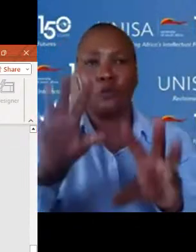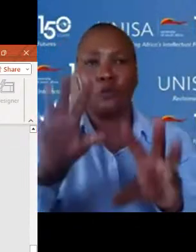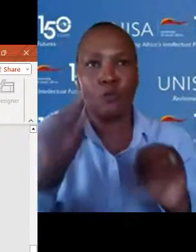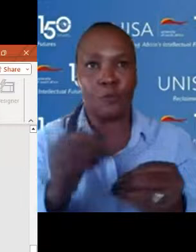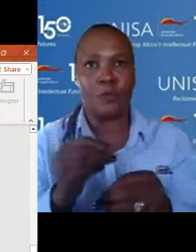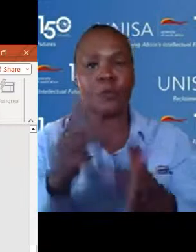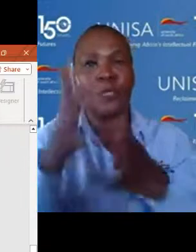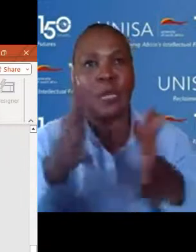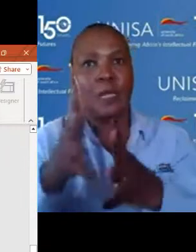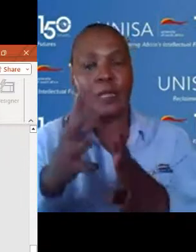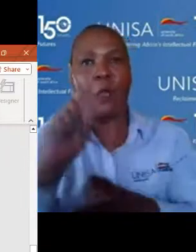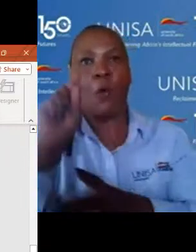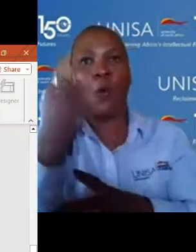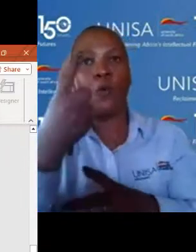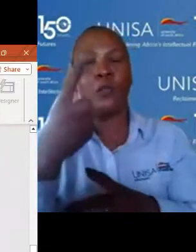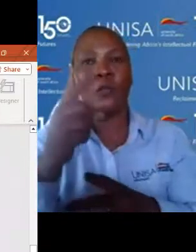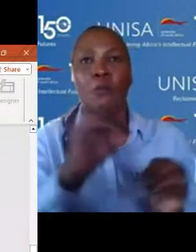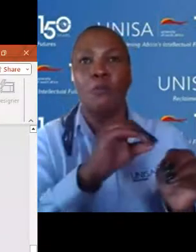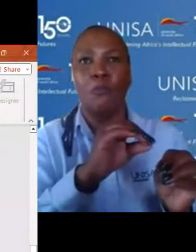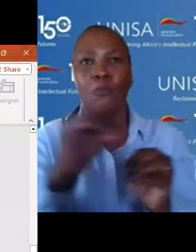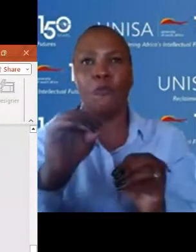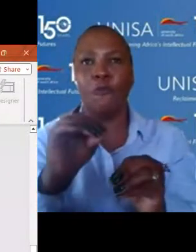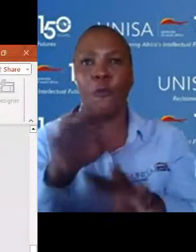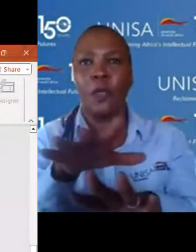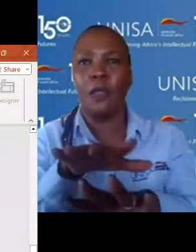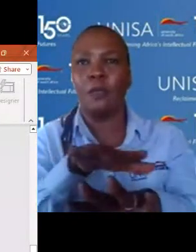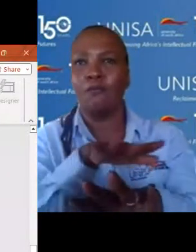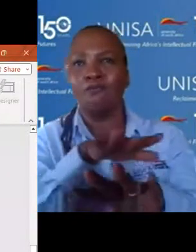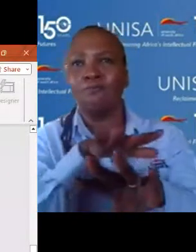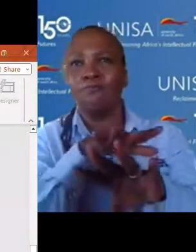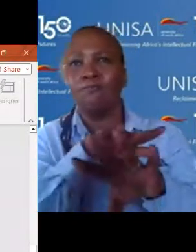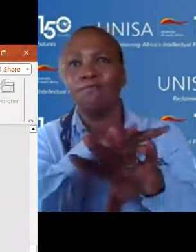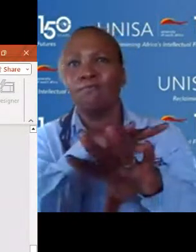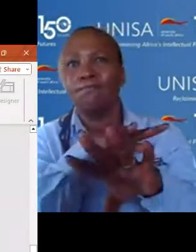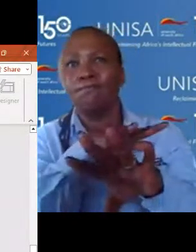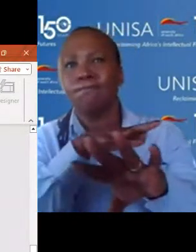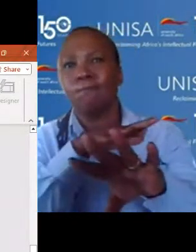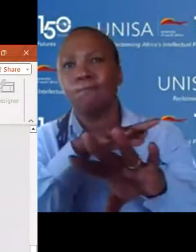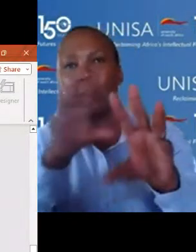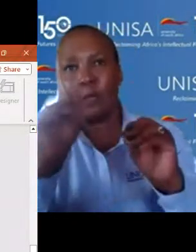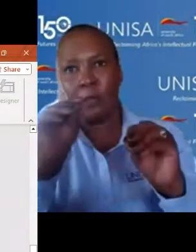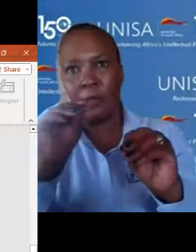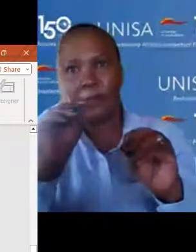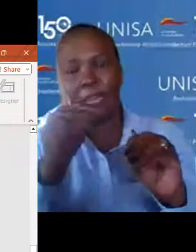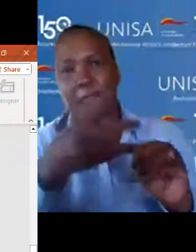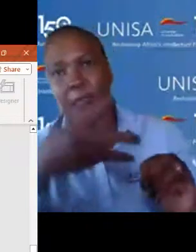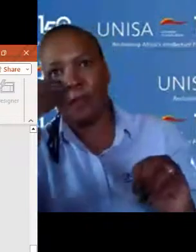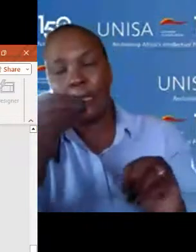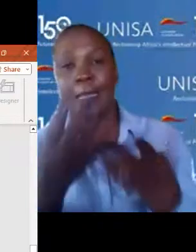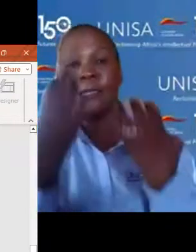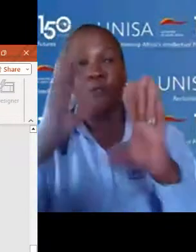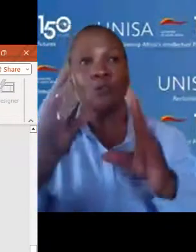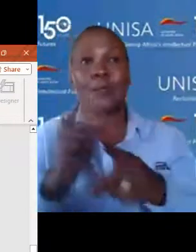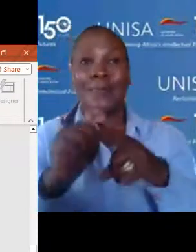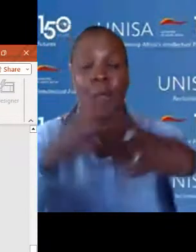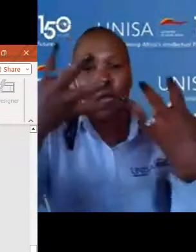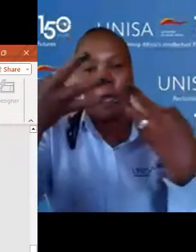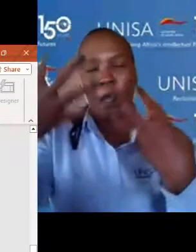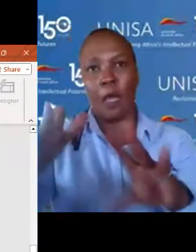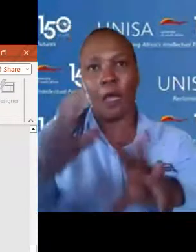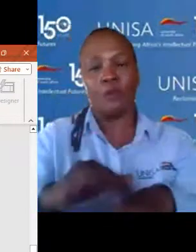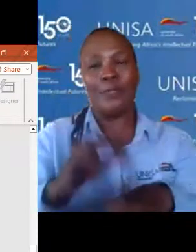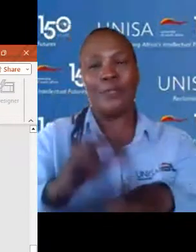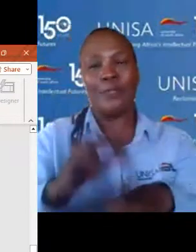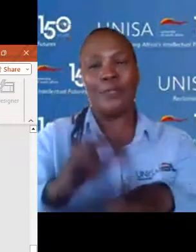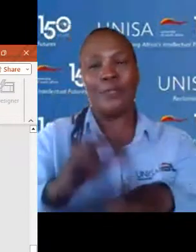move slowly and they stop and then they leave. So when a student has been trained, when we have sensory awareness, which we